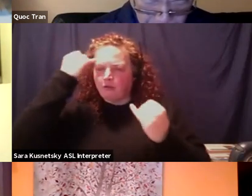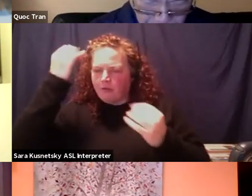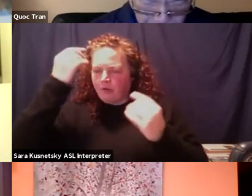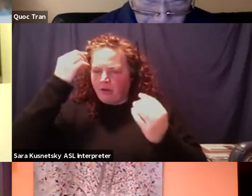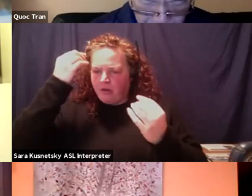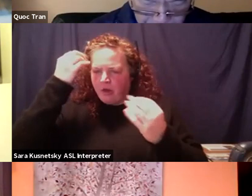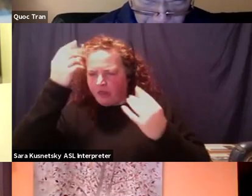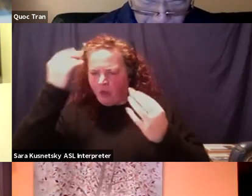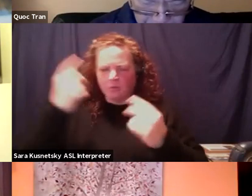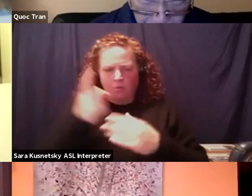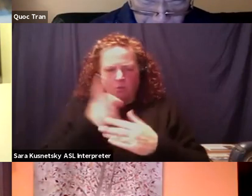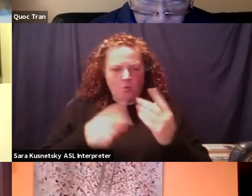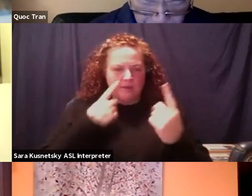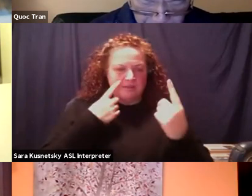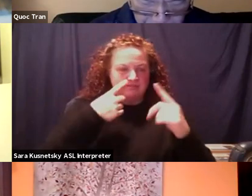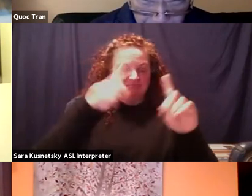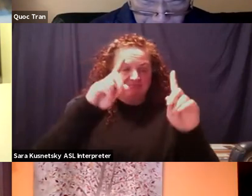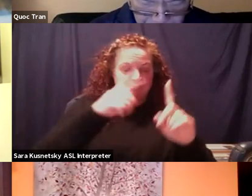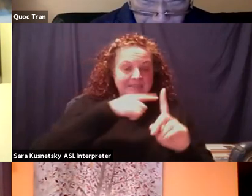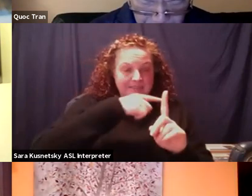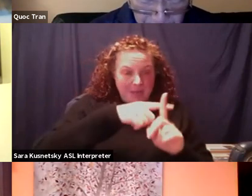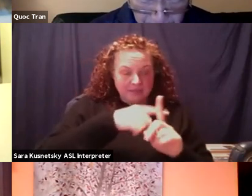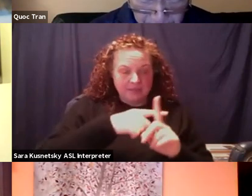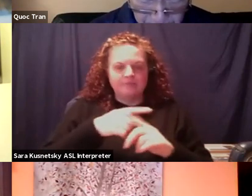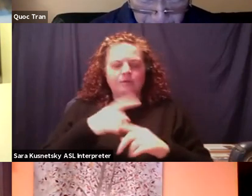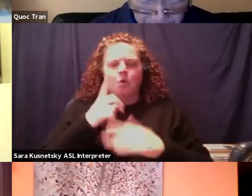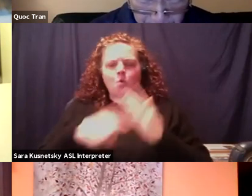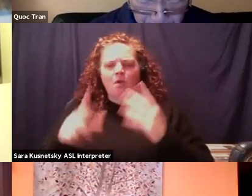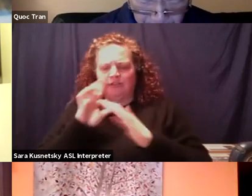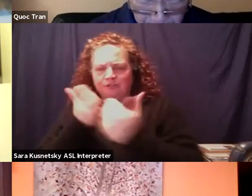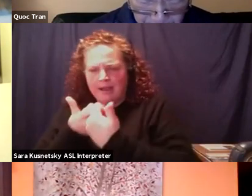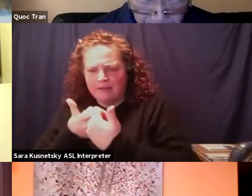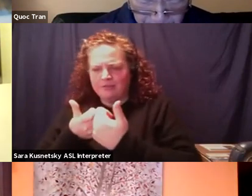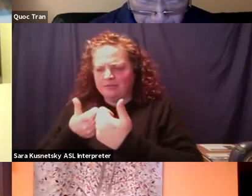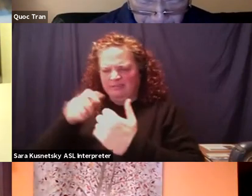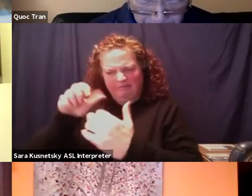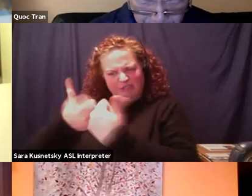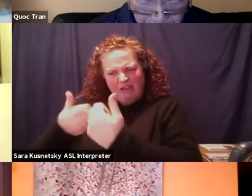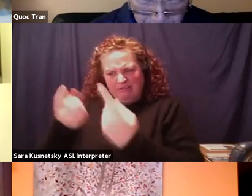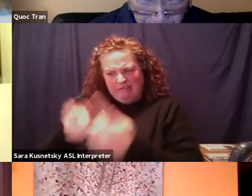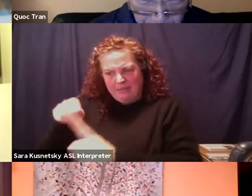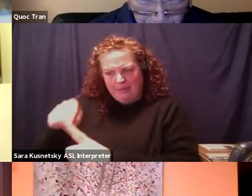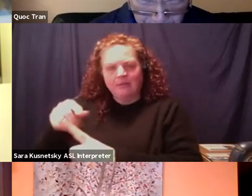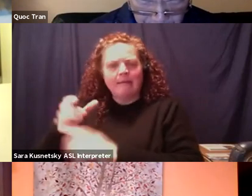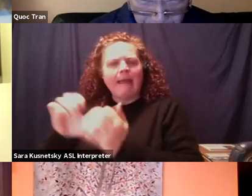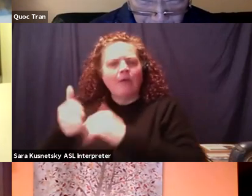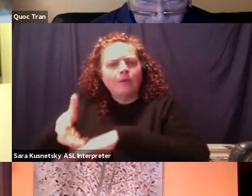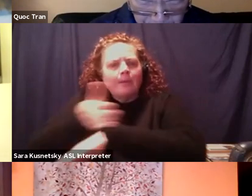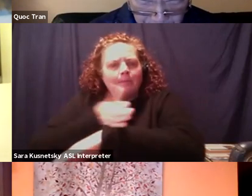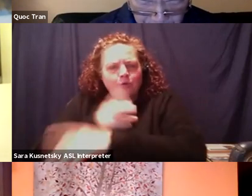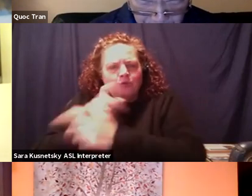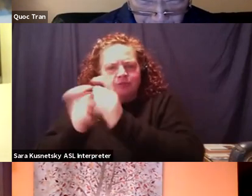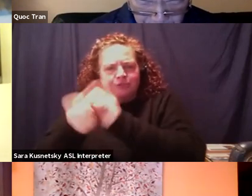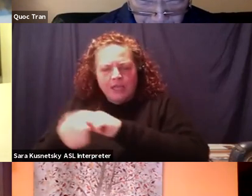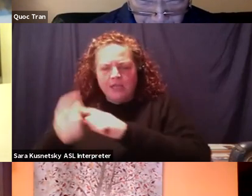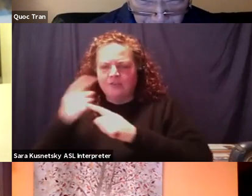is working and what the challenges are and how we can improve it and increase it across our entire